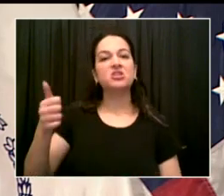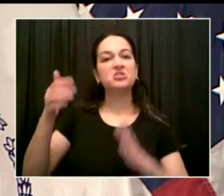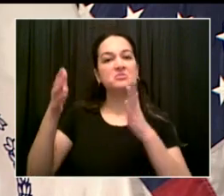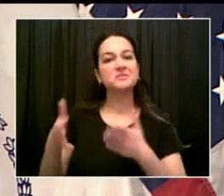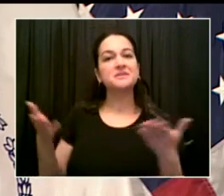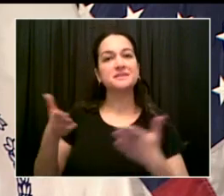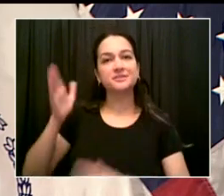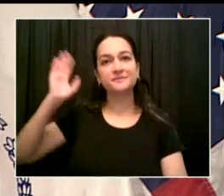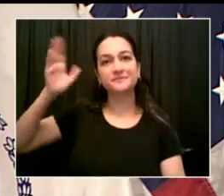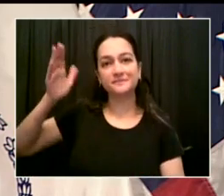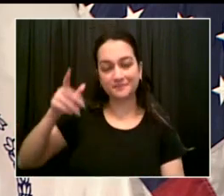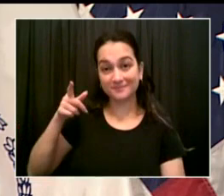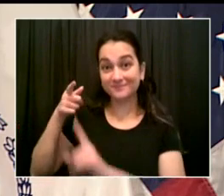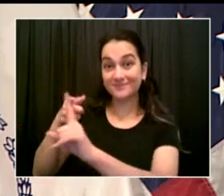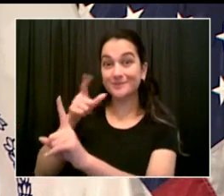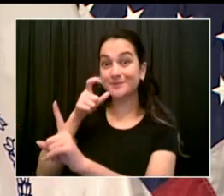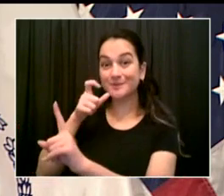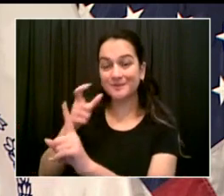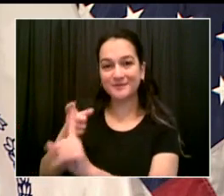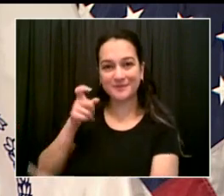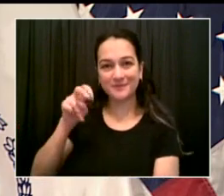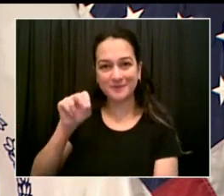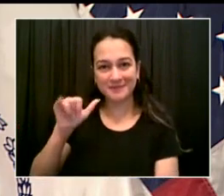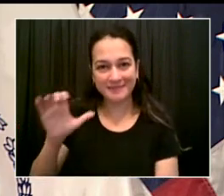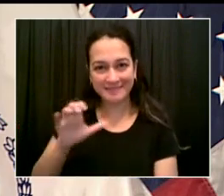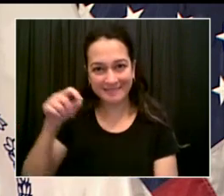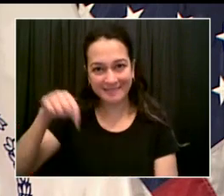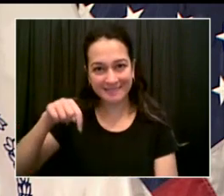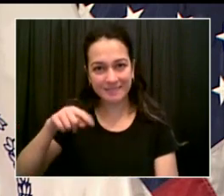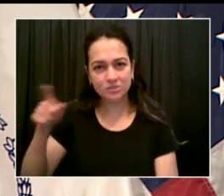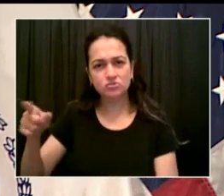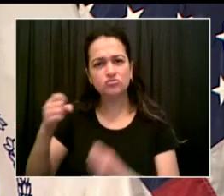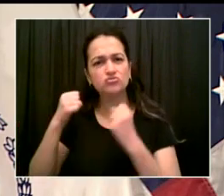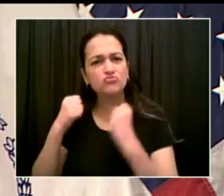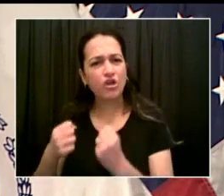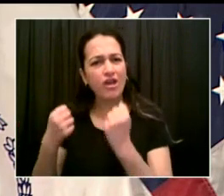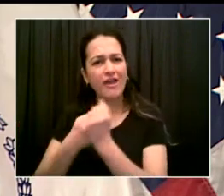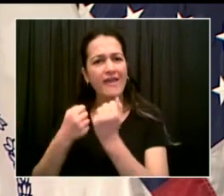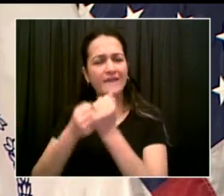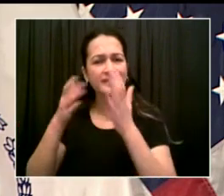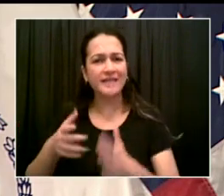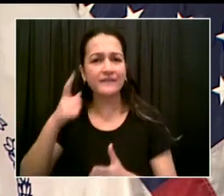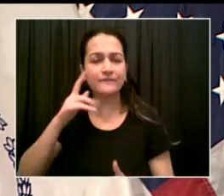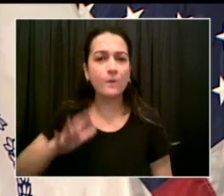an advocate for communities in need. She has been an advocate for our